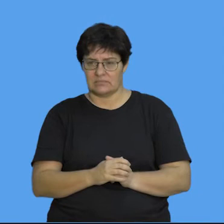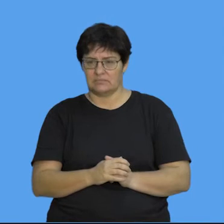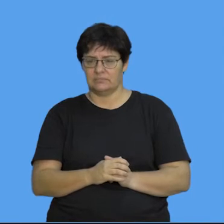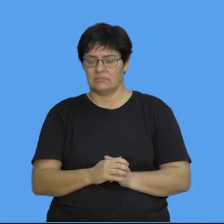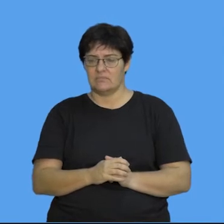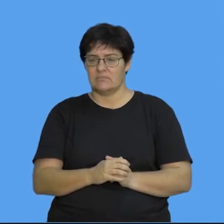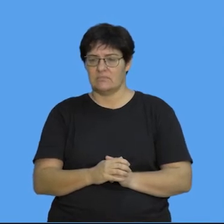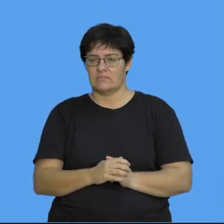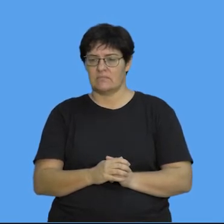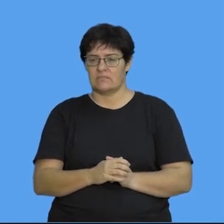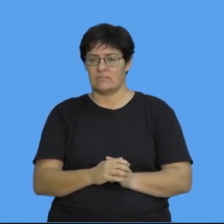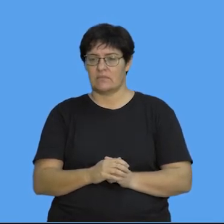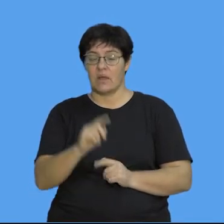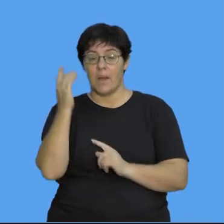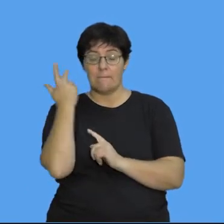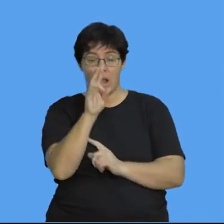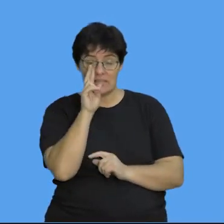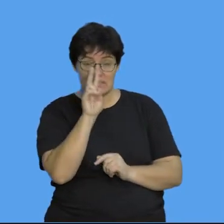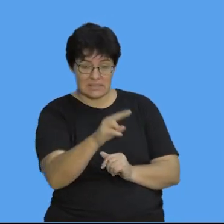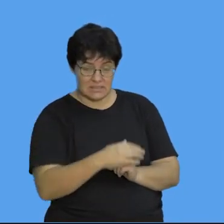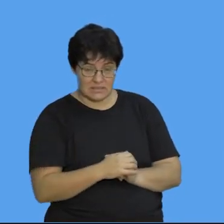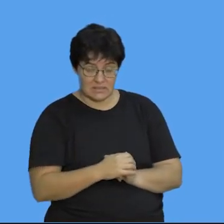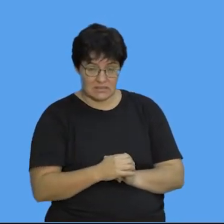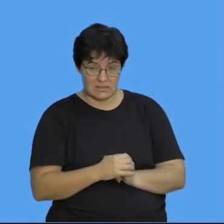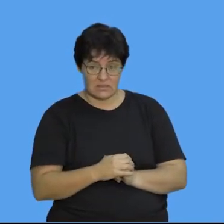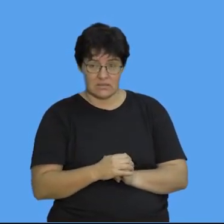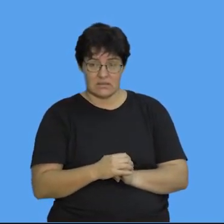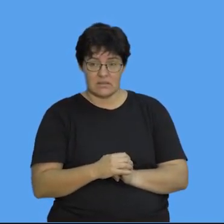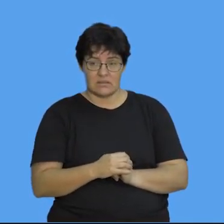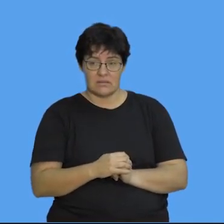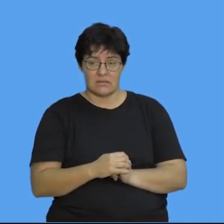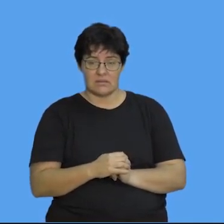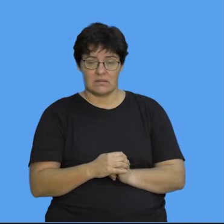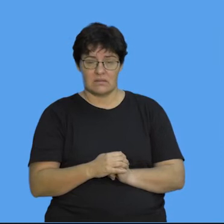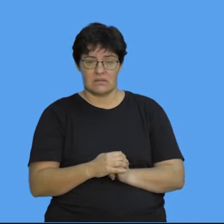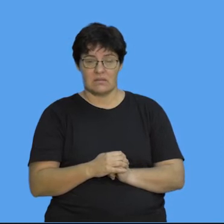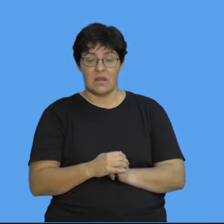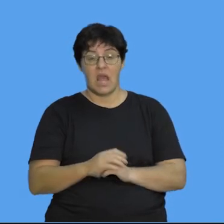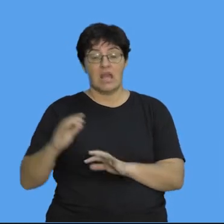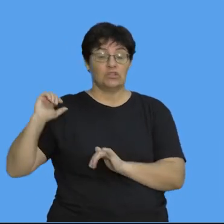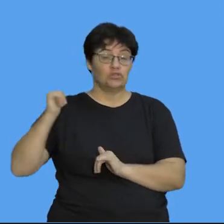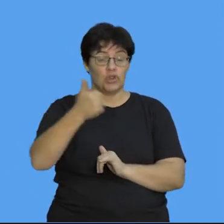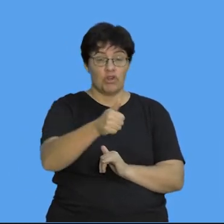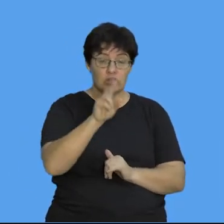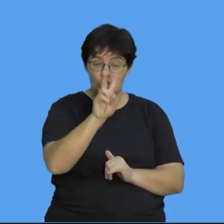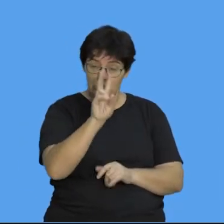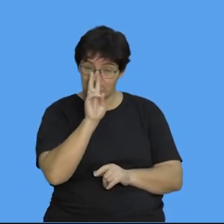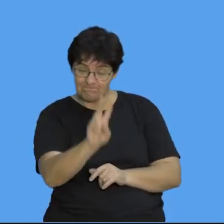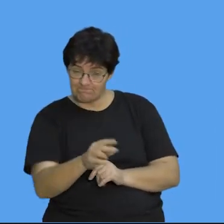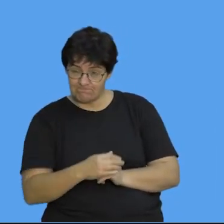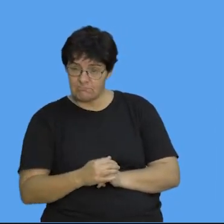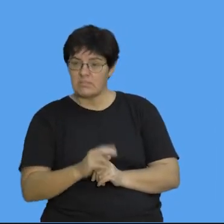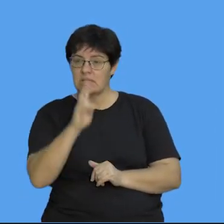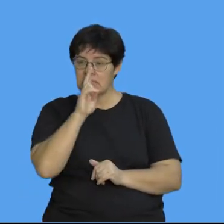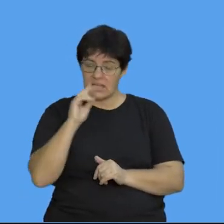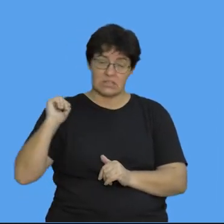Okay, when we look at the plants, we're going to see that there are, when we look at 2 generations, we're going